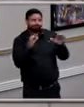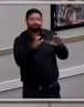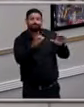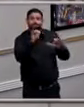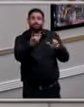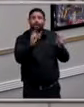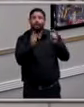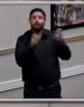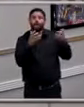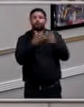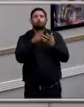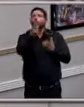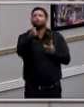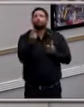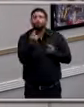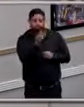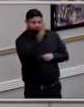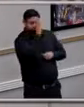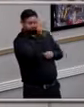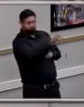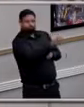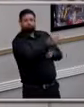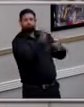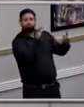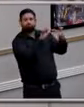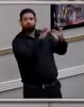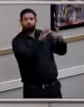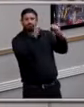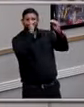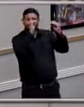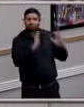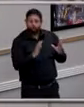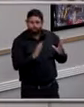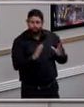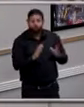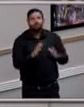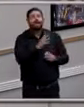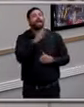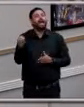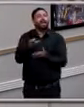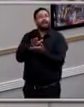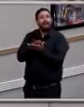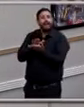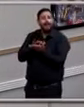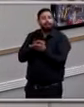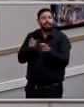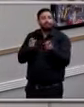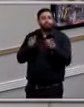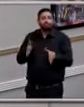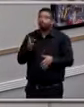contact the teacher directly and also the campus administrator, preferably the principal.